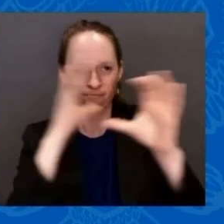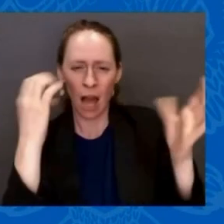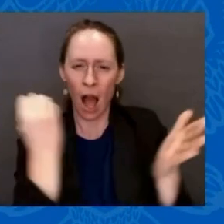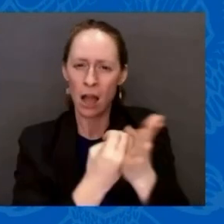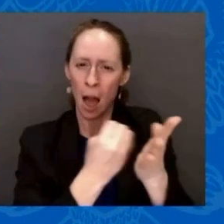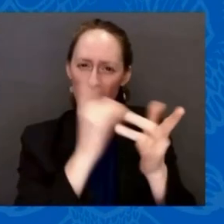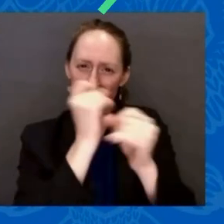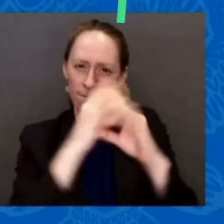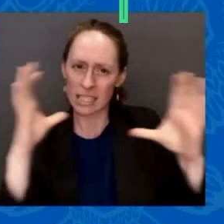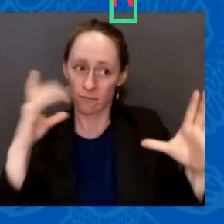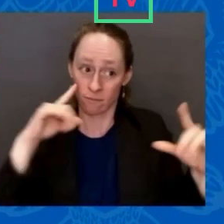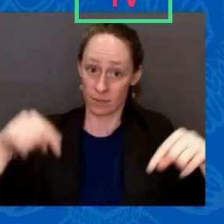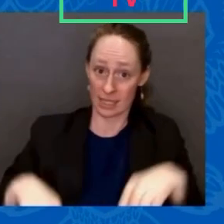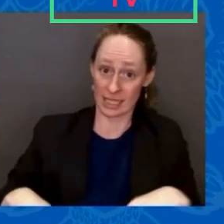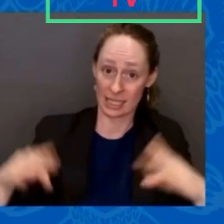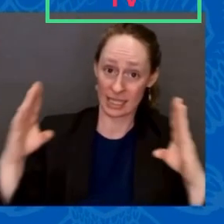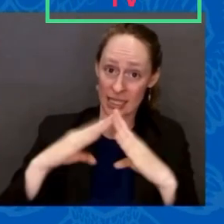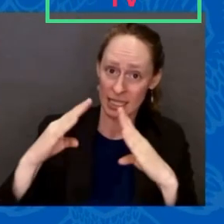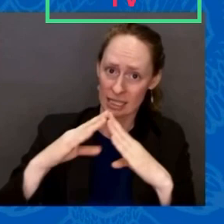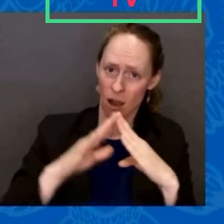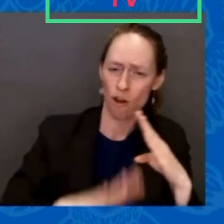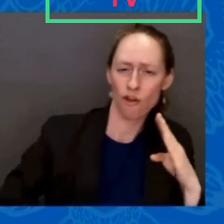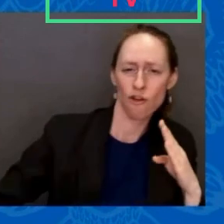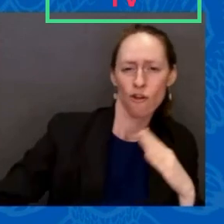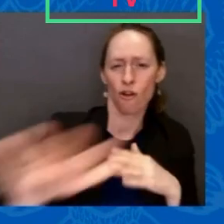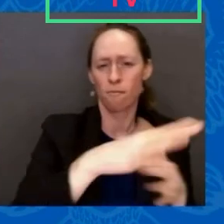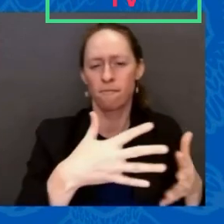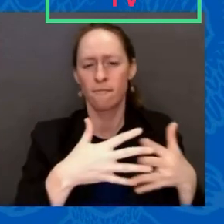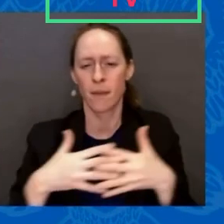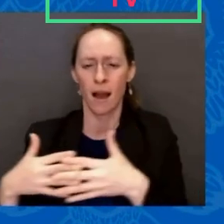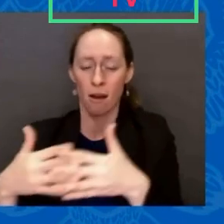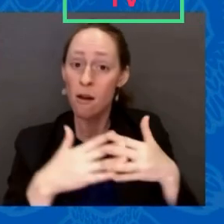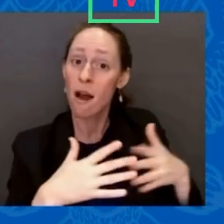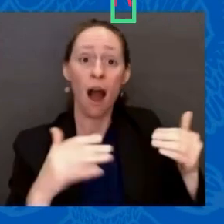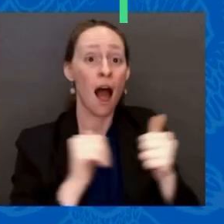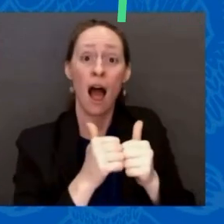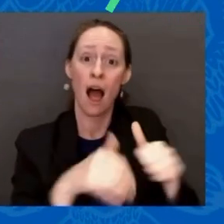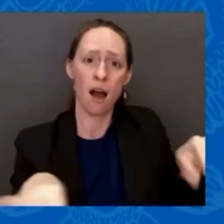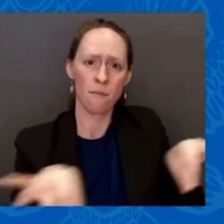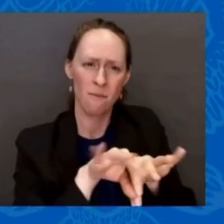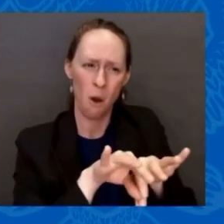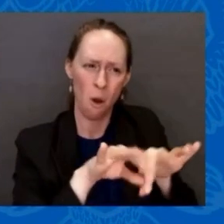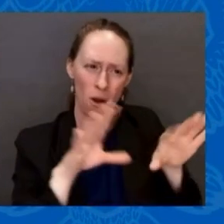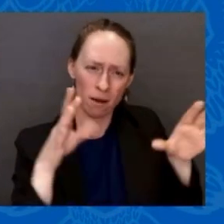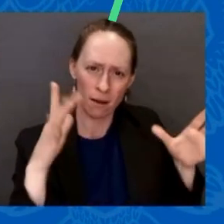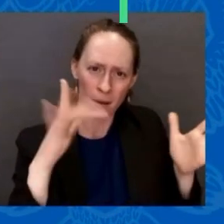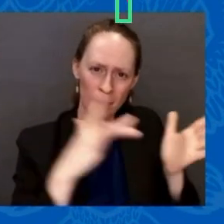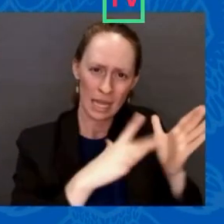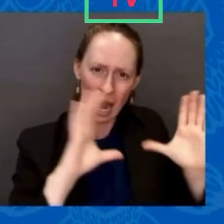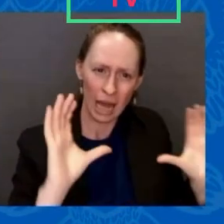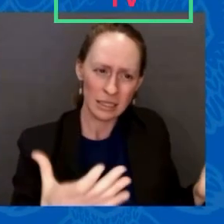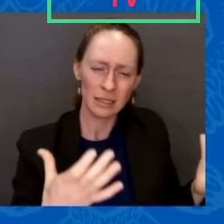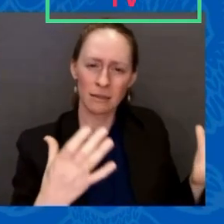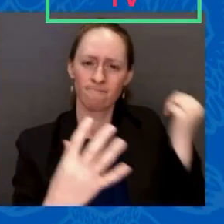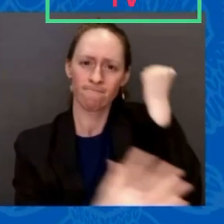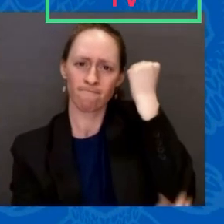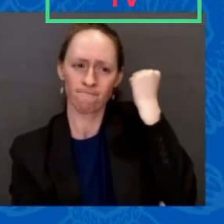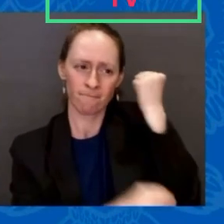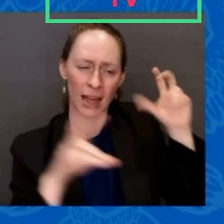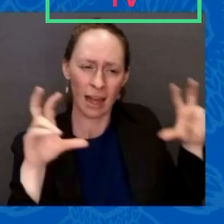of just the top down. When that happens, everybody does well. The wealthy still do it, everybody does well. The poor have a ladder